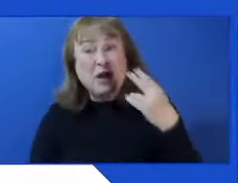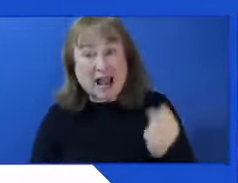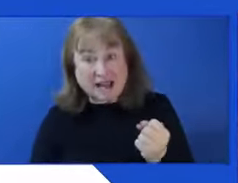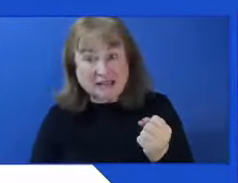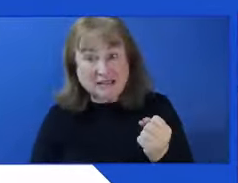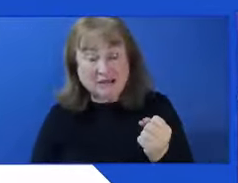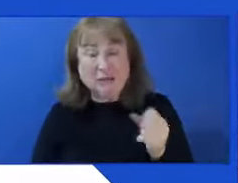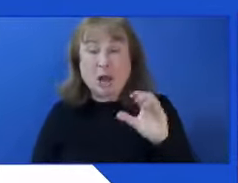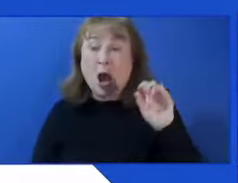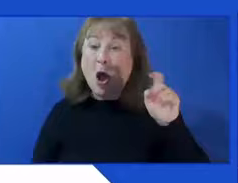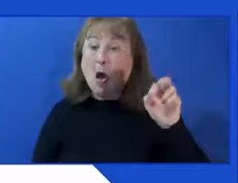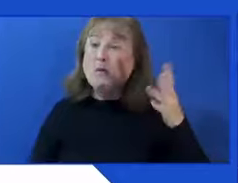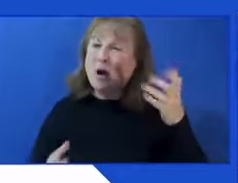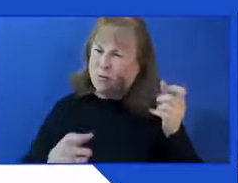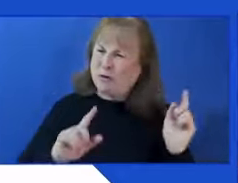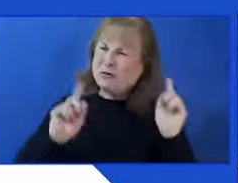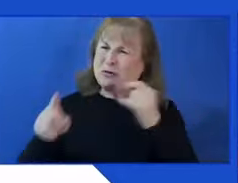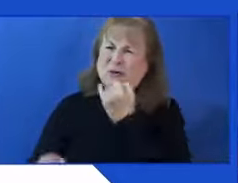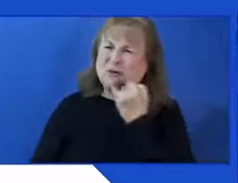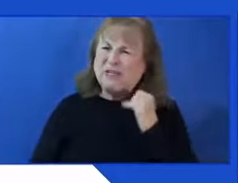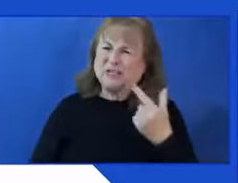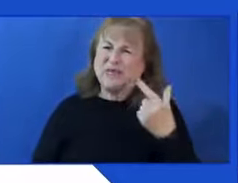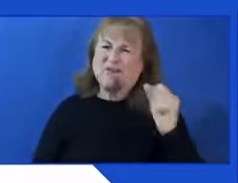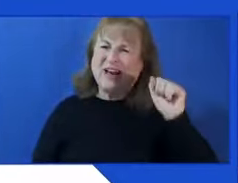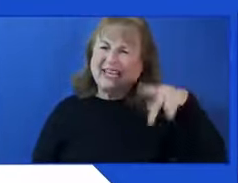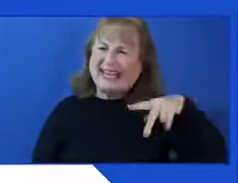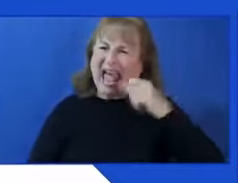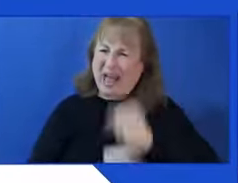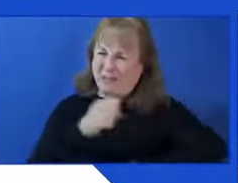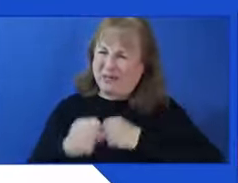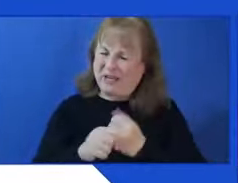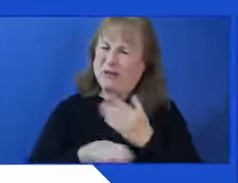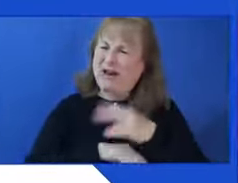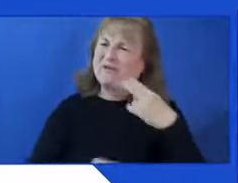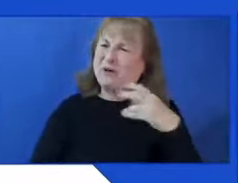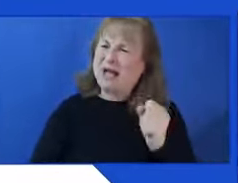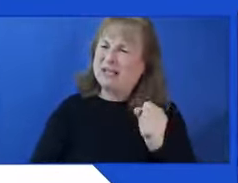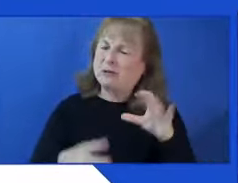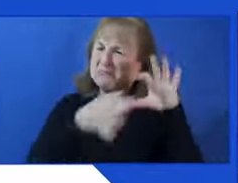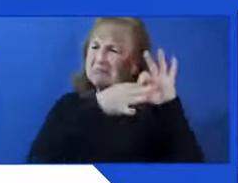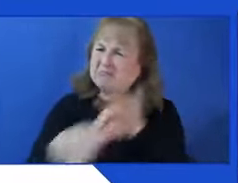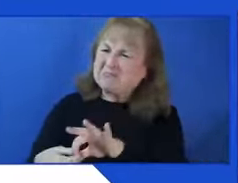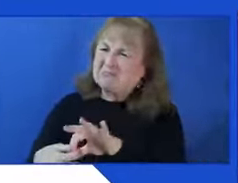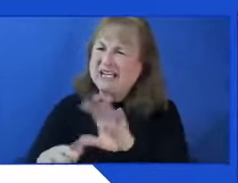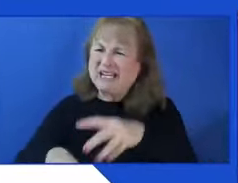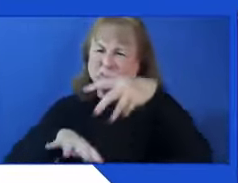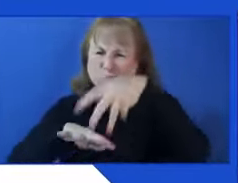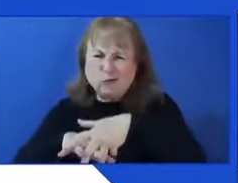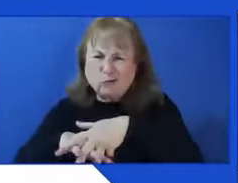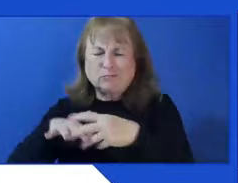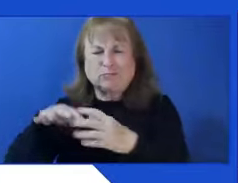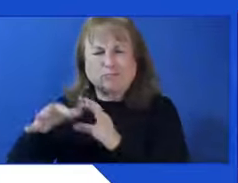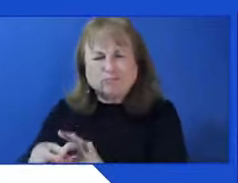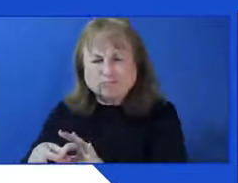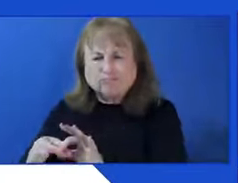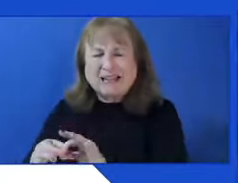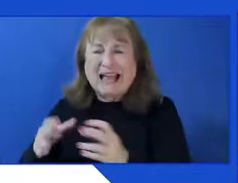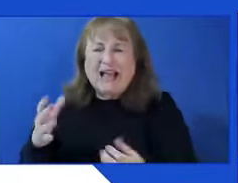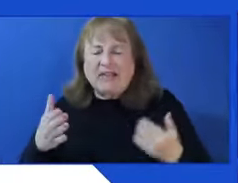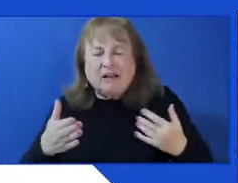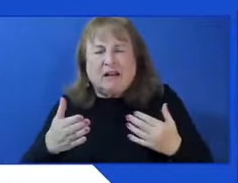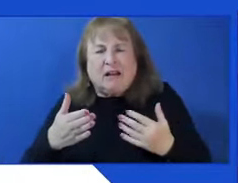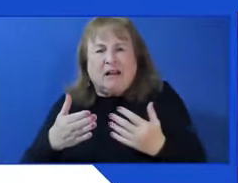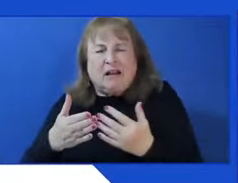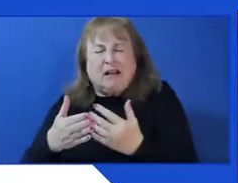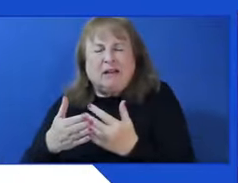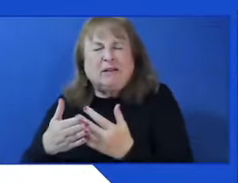to take a gap year in Israel to connect with his roots. And the closer he grew to his new